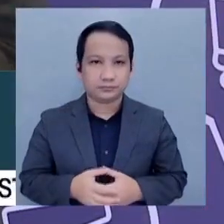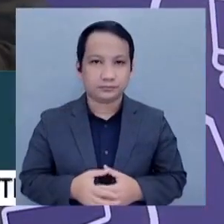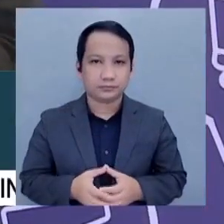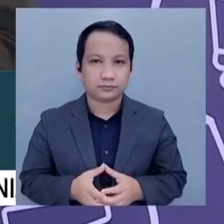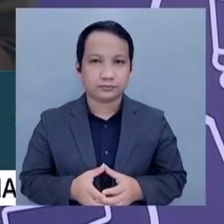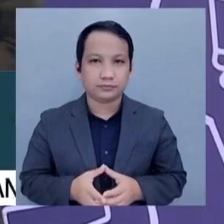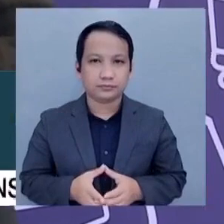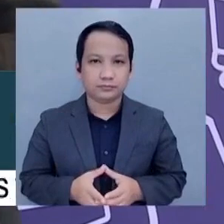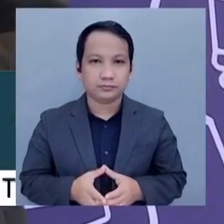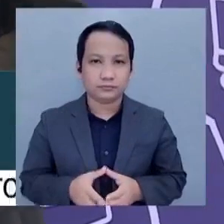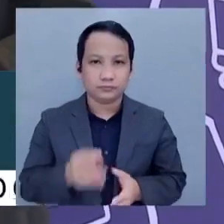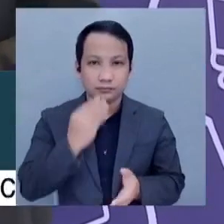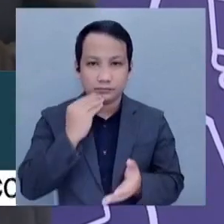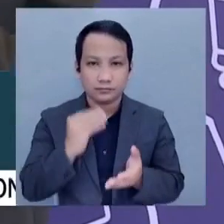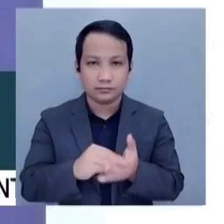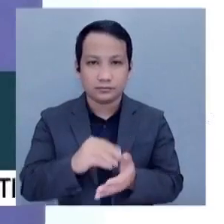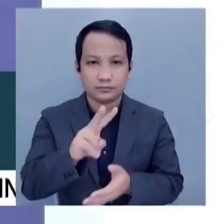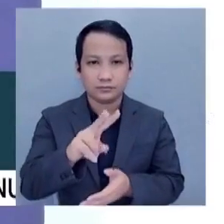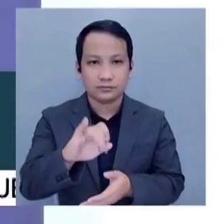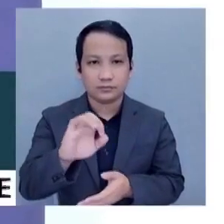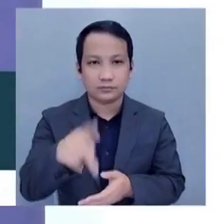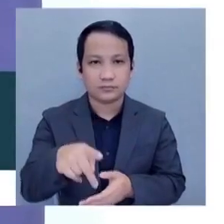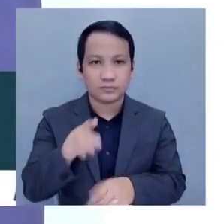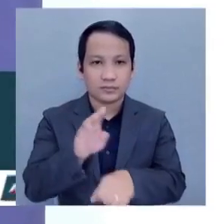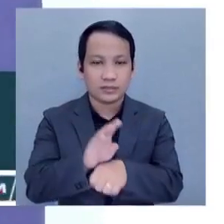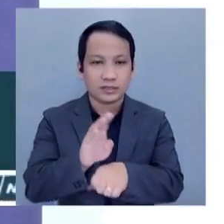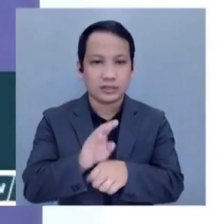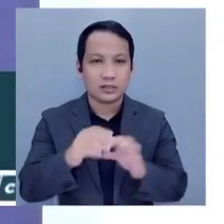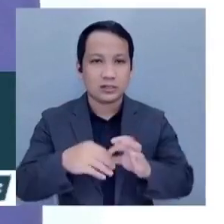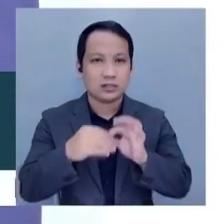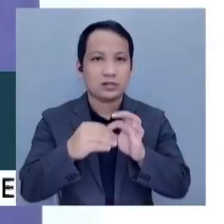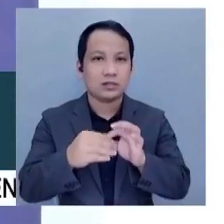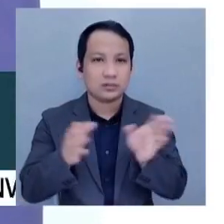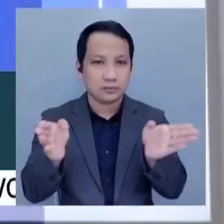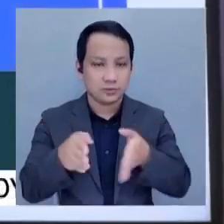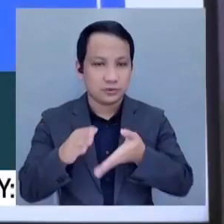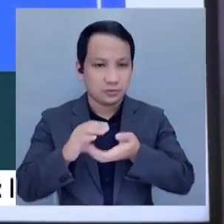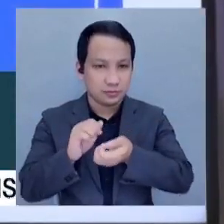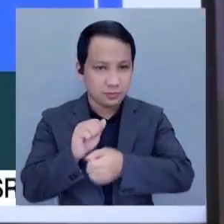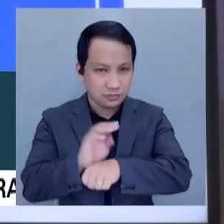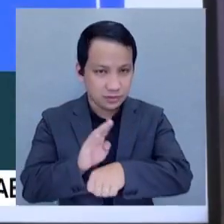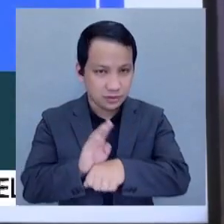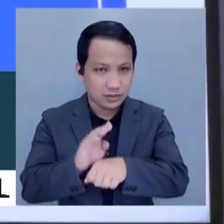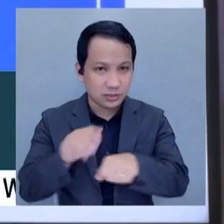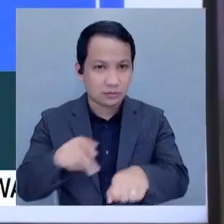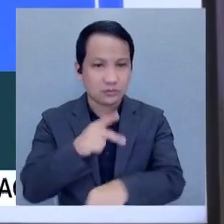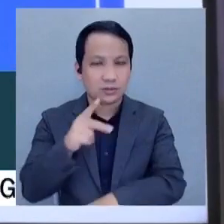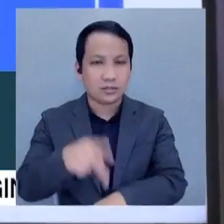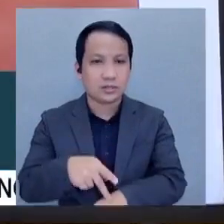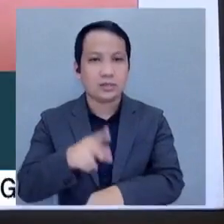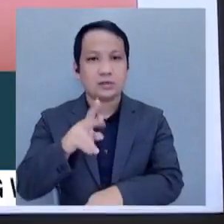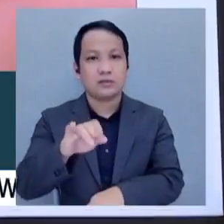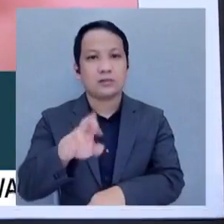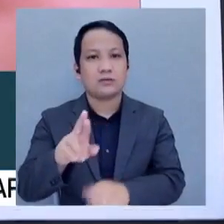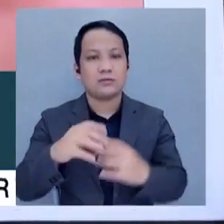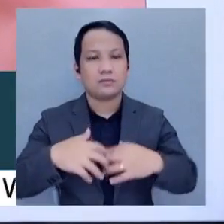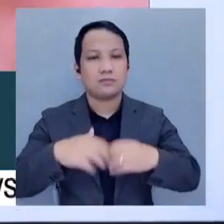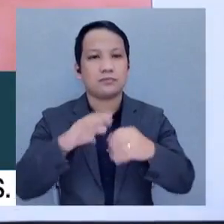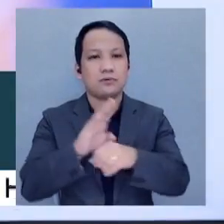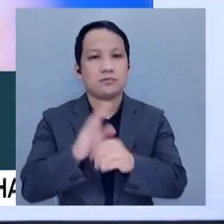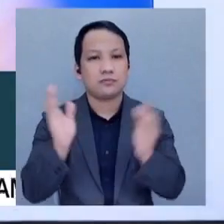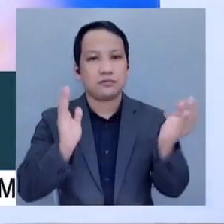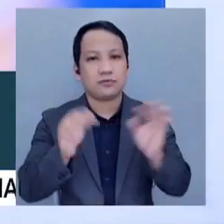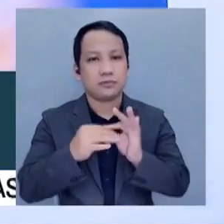Messaging app Viber launched its business account for small businesses in the Philippines. Viber earlier made the service available for